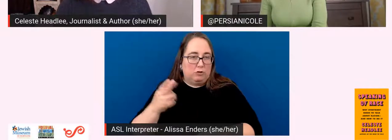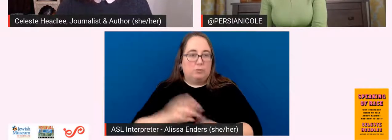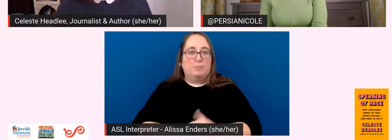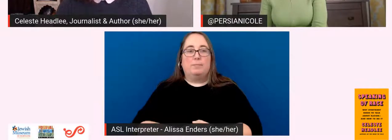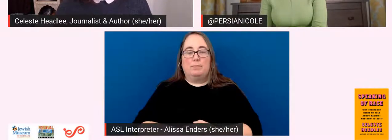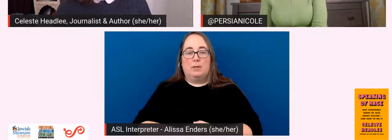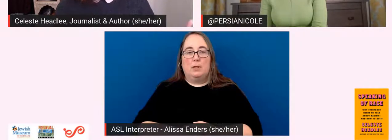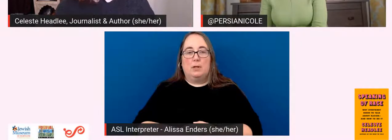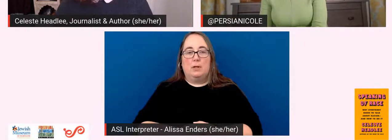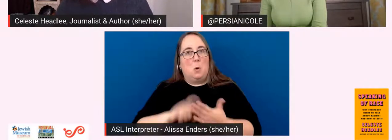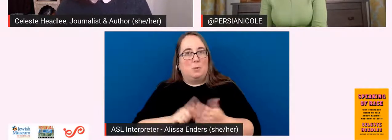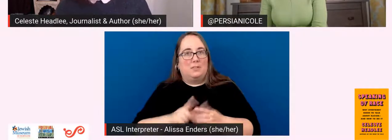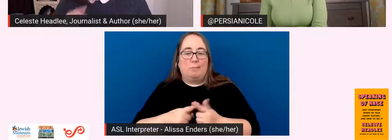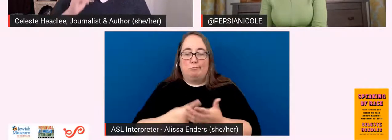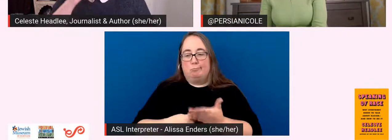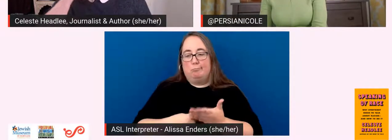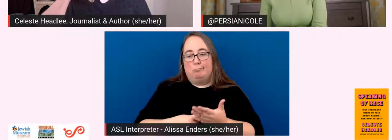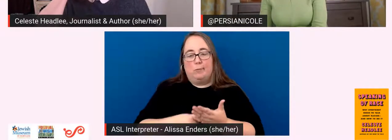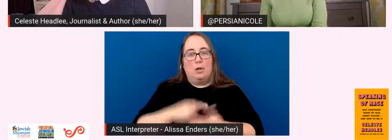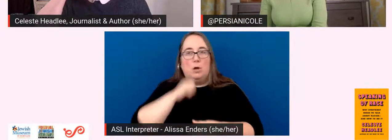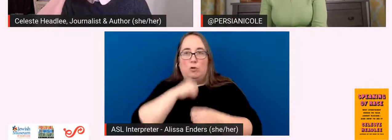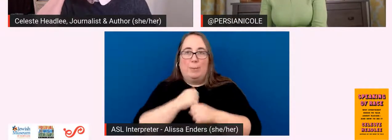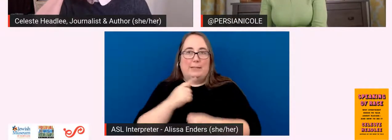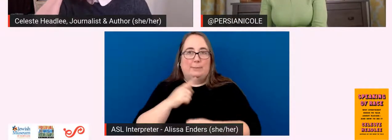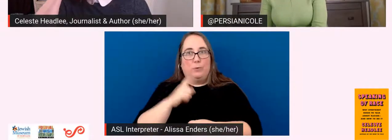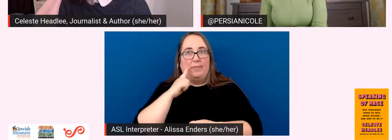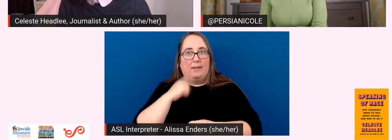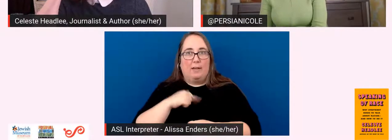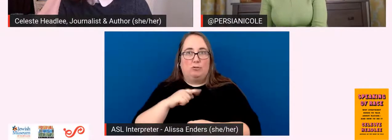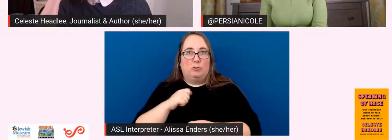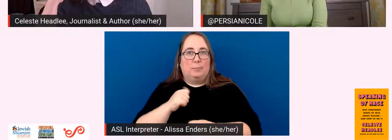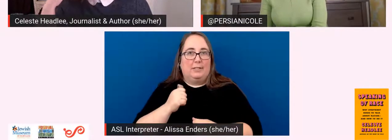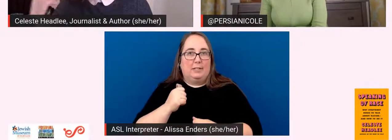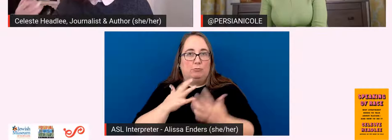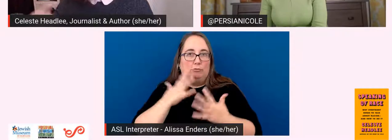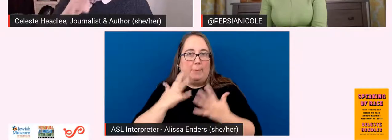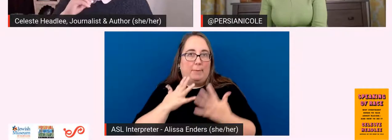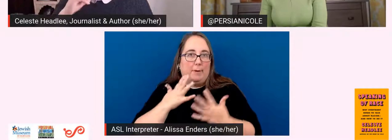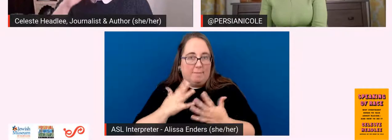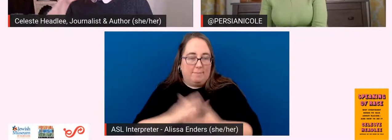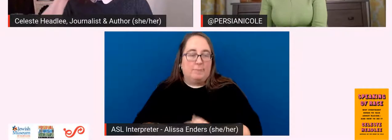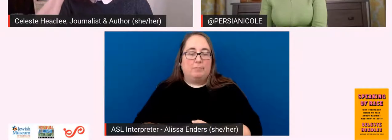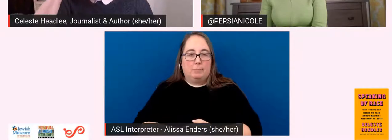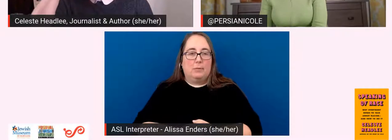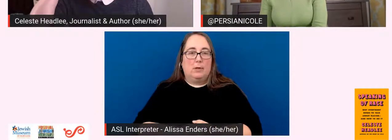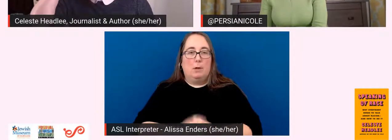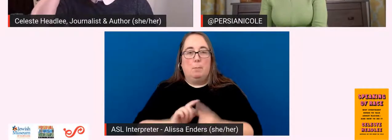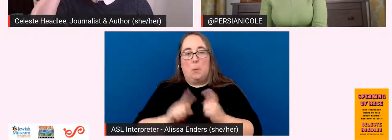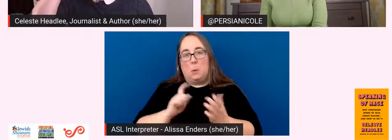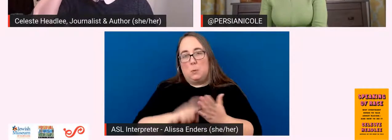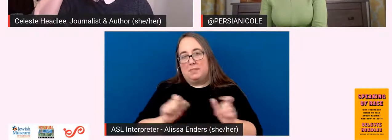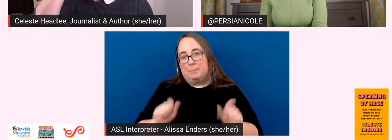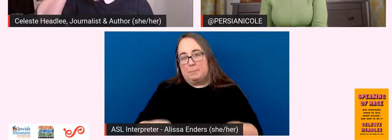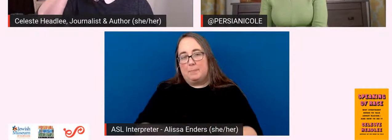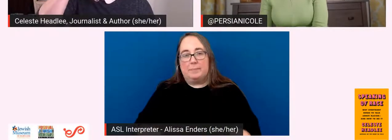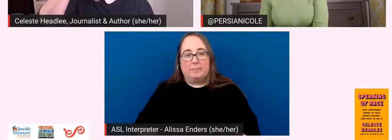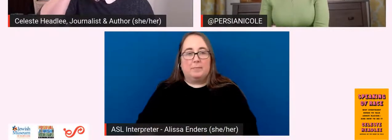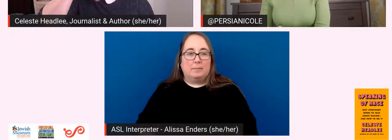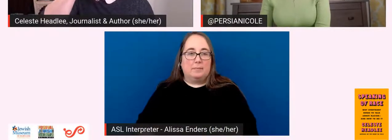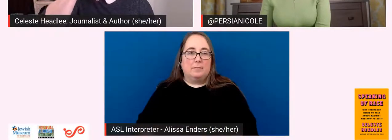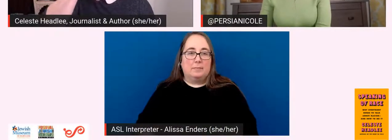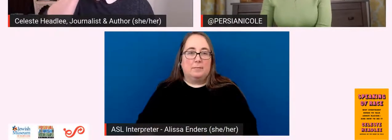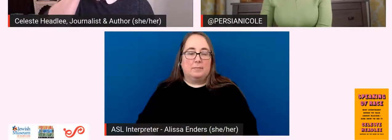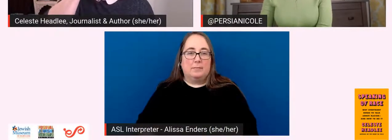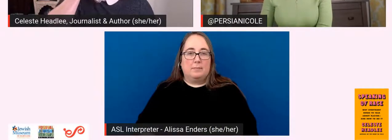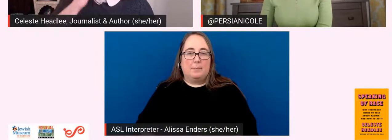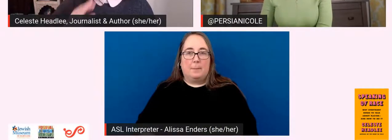all you want. Let's talk about it. Don't turn it into something you think I should be ashamed of. Right. But let's notice it. Yeah. We